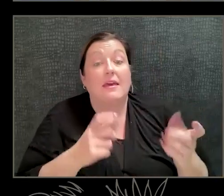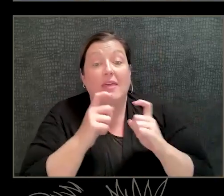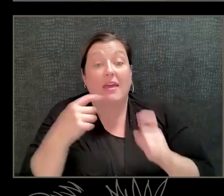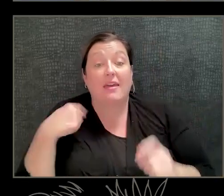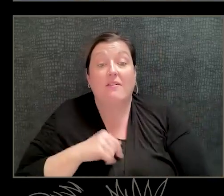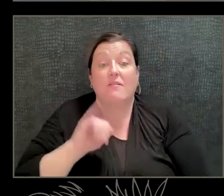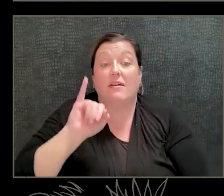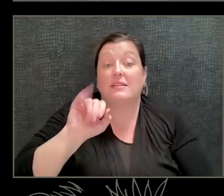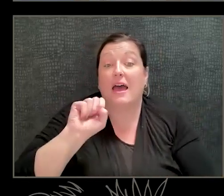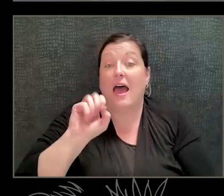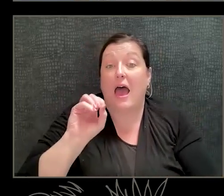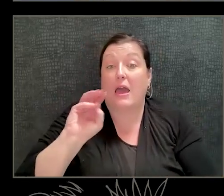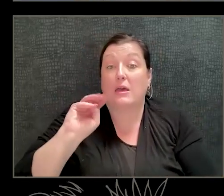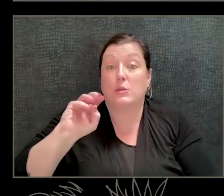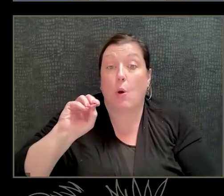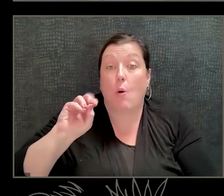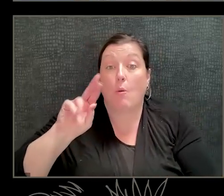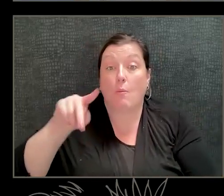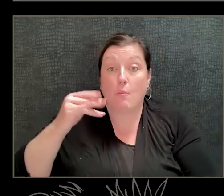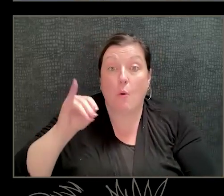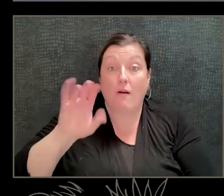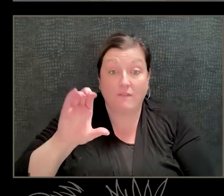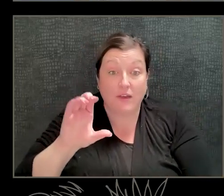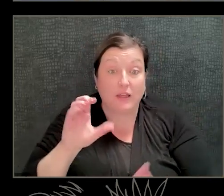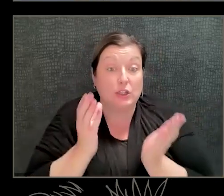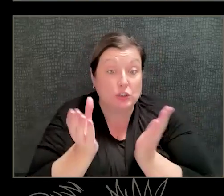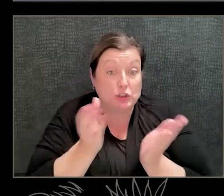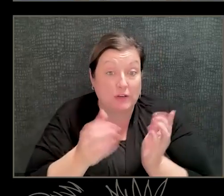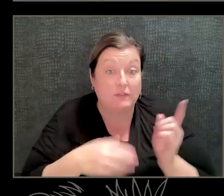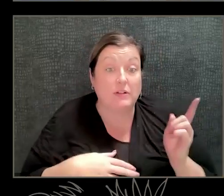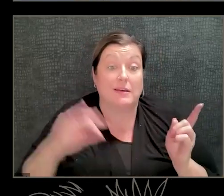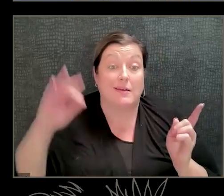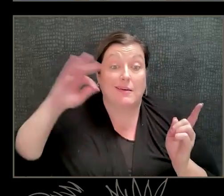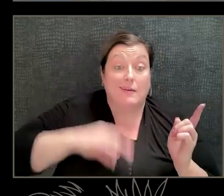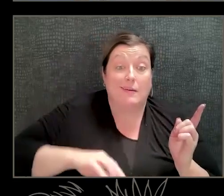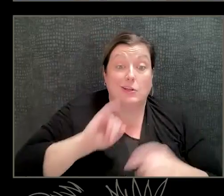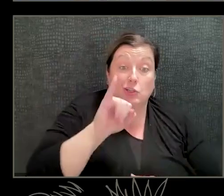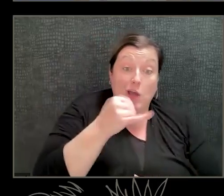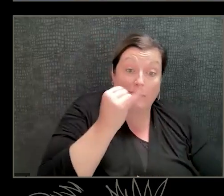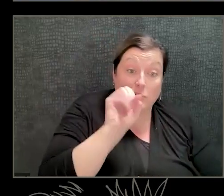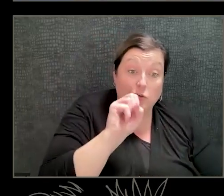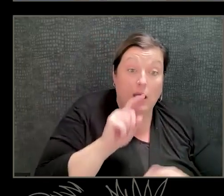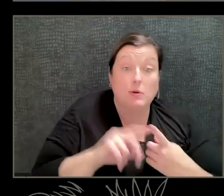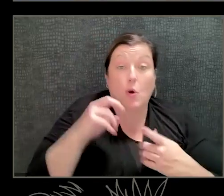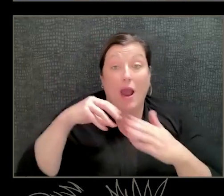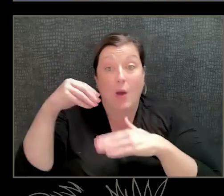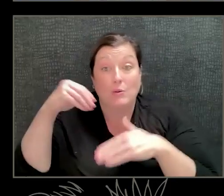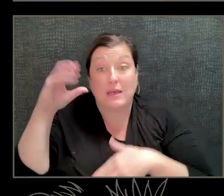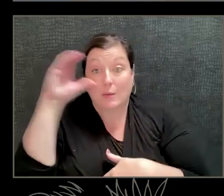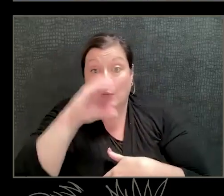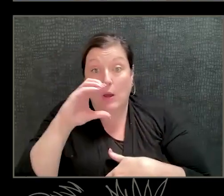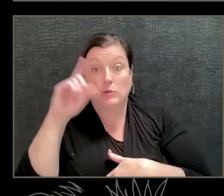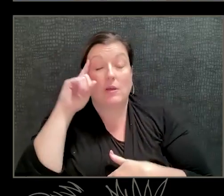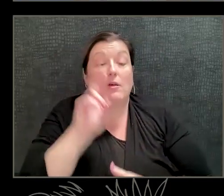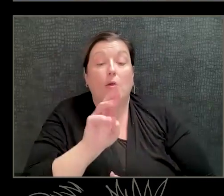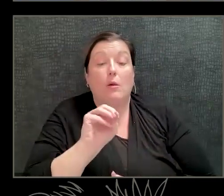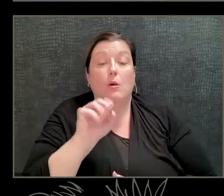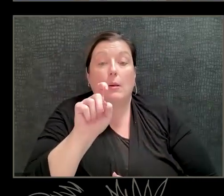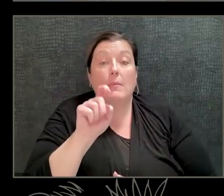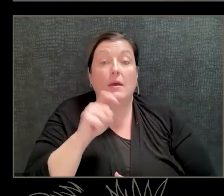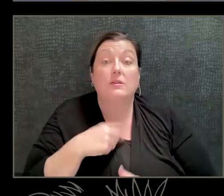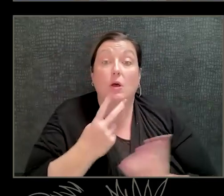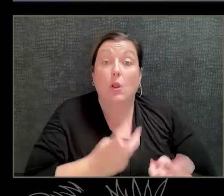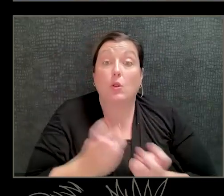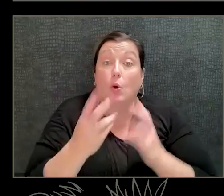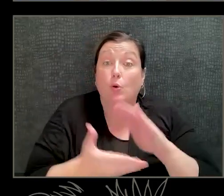the benefit of JavaScript. It can run on the server or inside your browser. And so think Remix, but the loaders run on the server